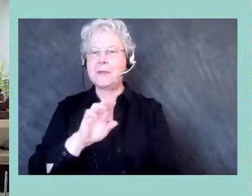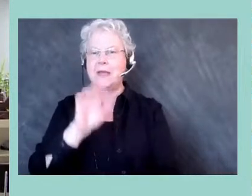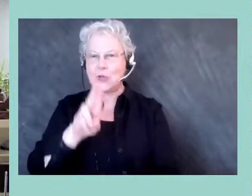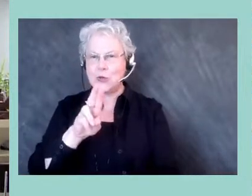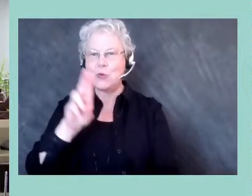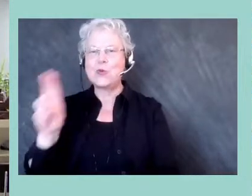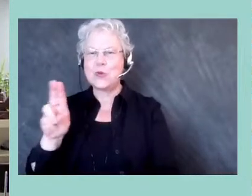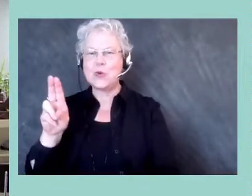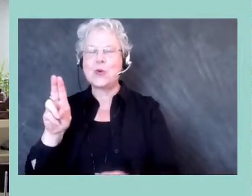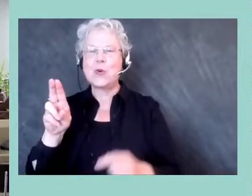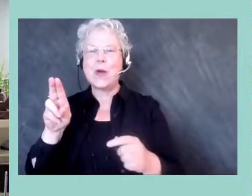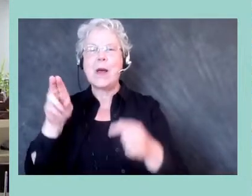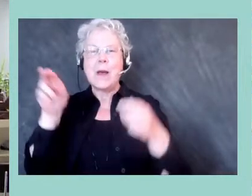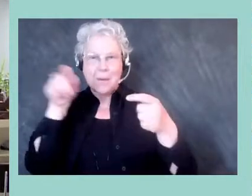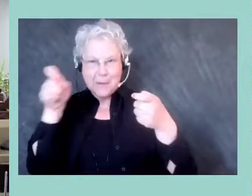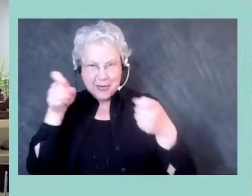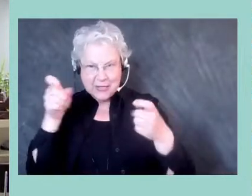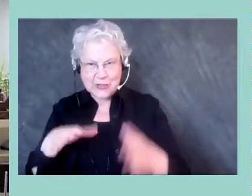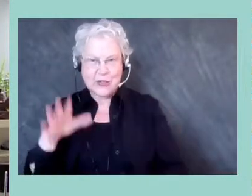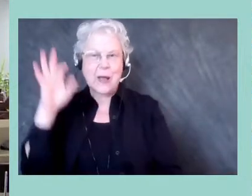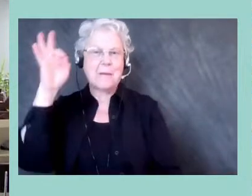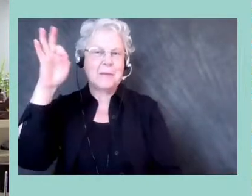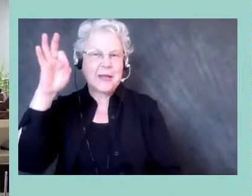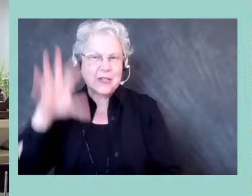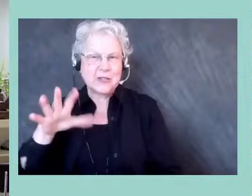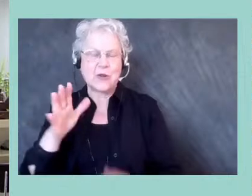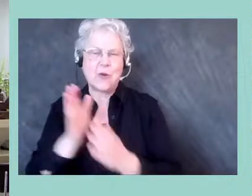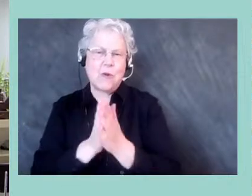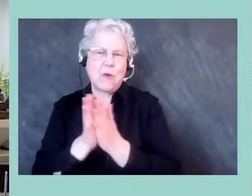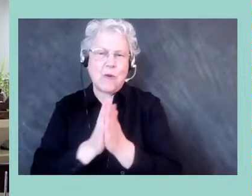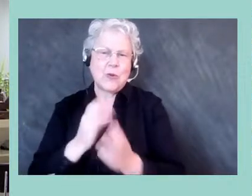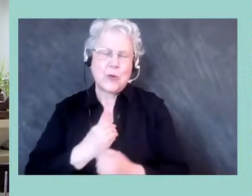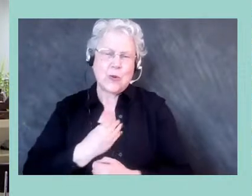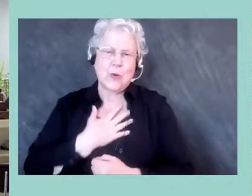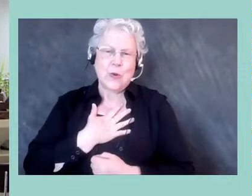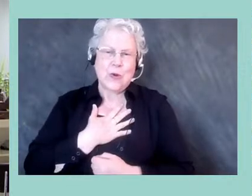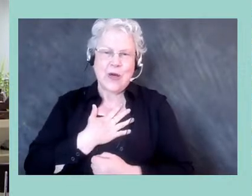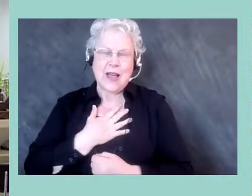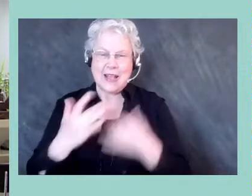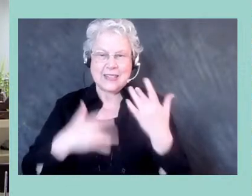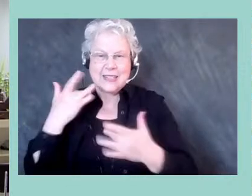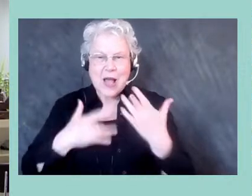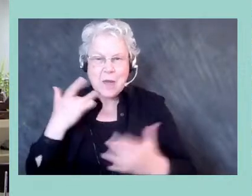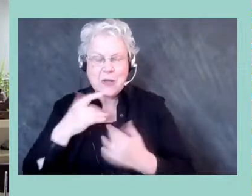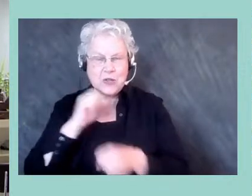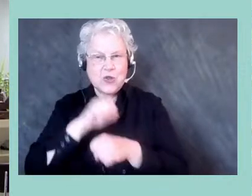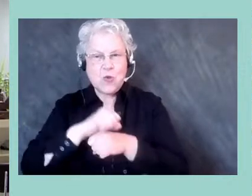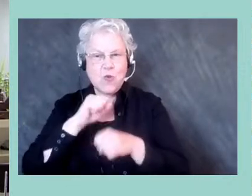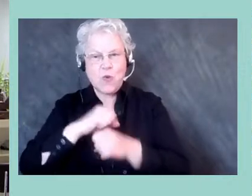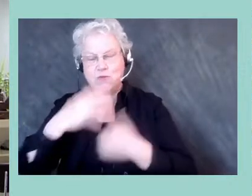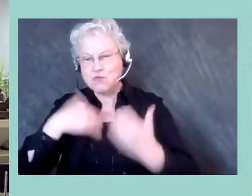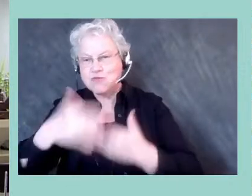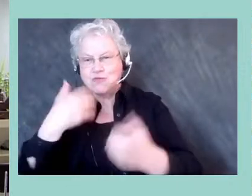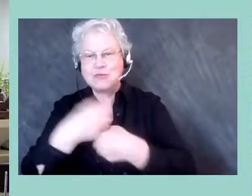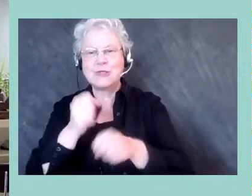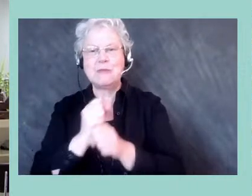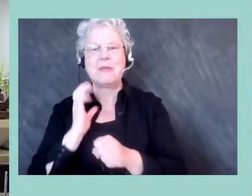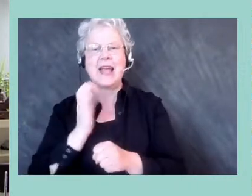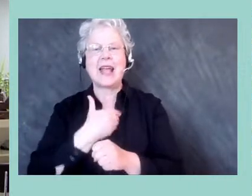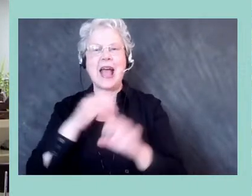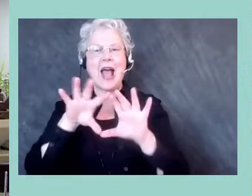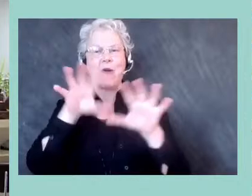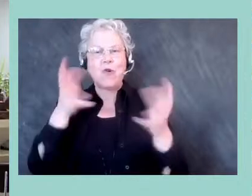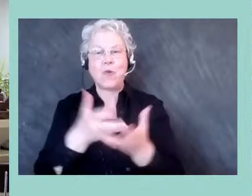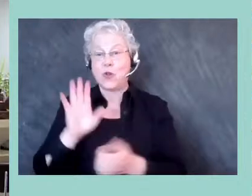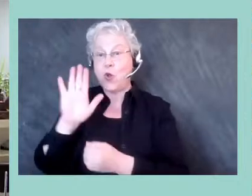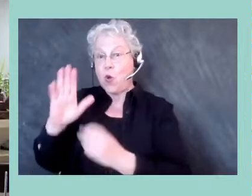enthusiasm, passion, and excitement, Katie worked tirelessly to make our world and her community more welcoming